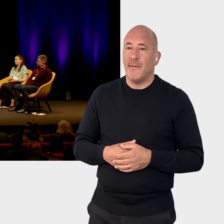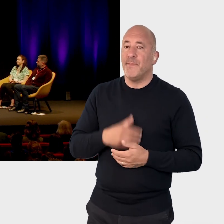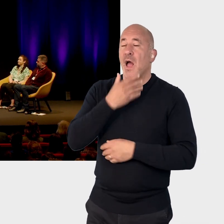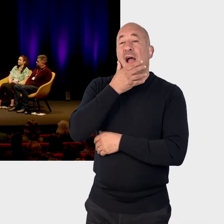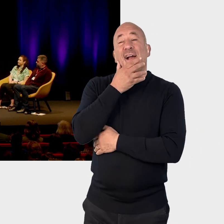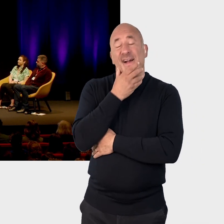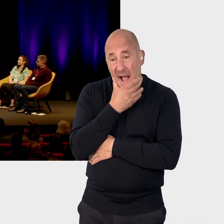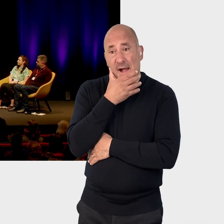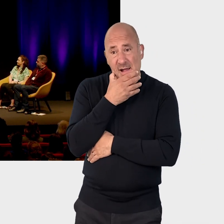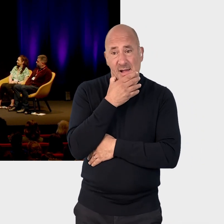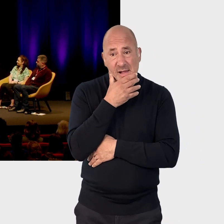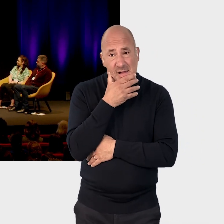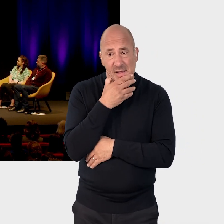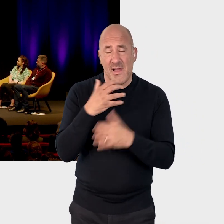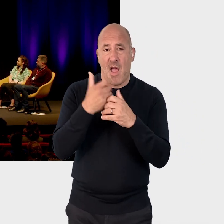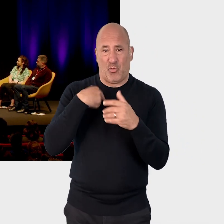there? Yeah. Oh, listen.